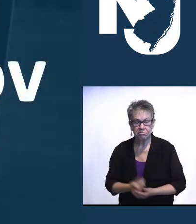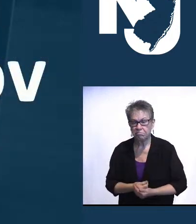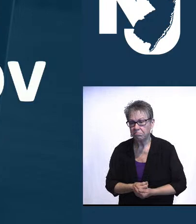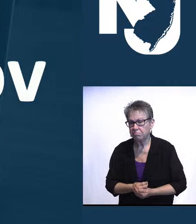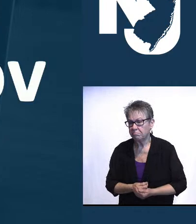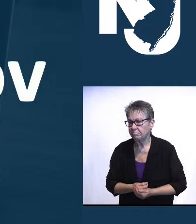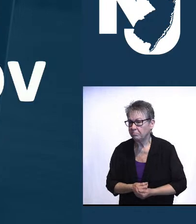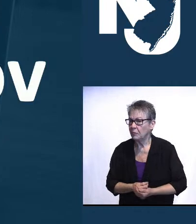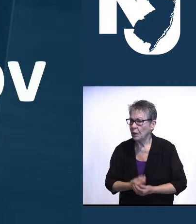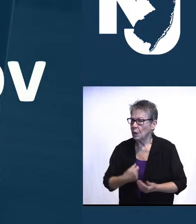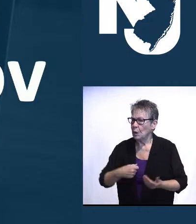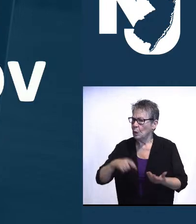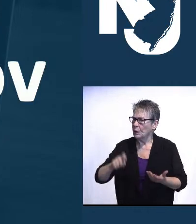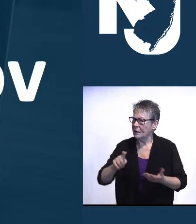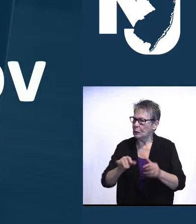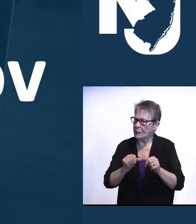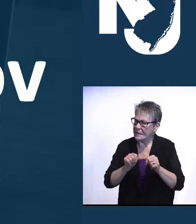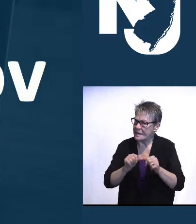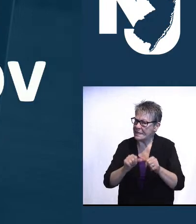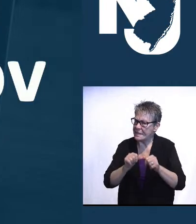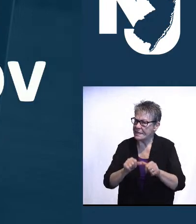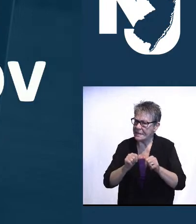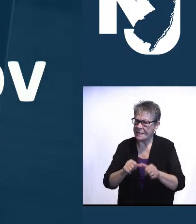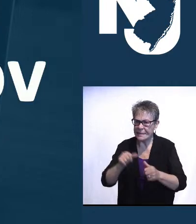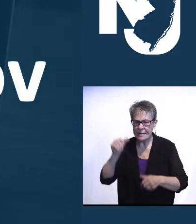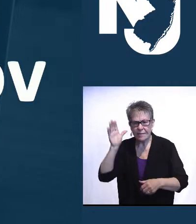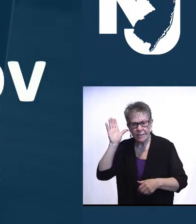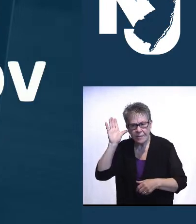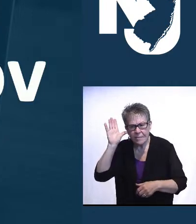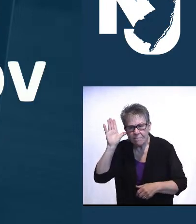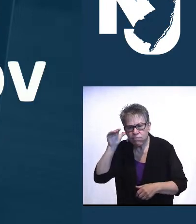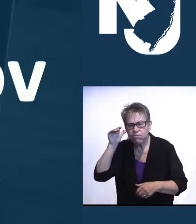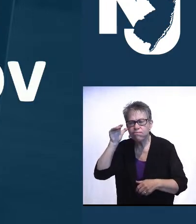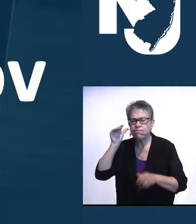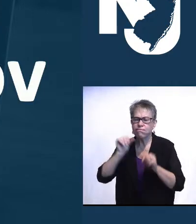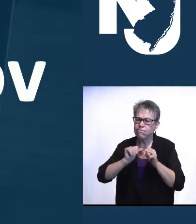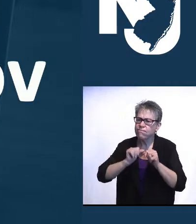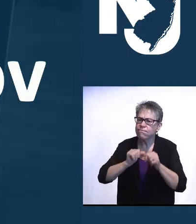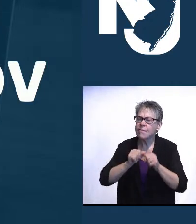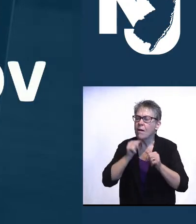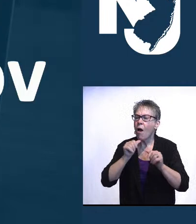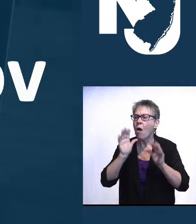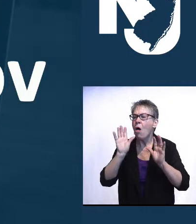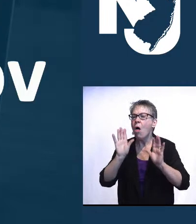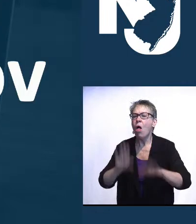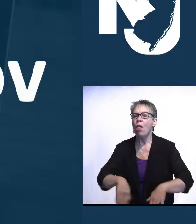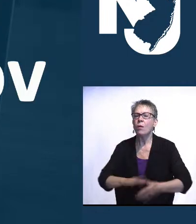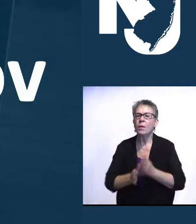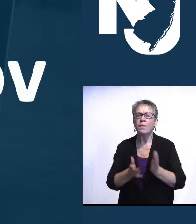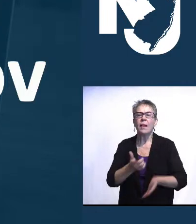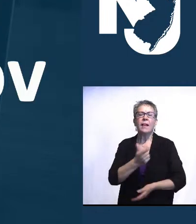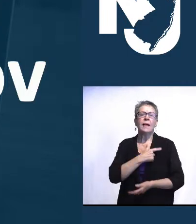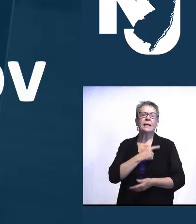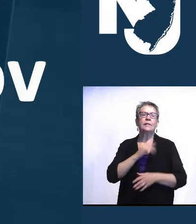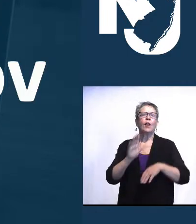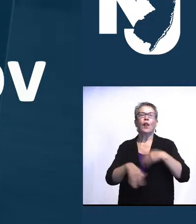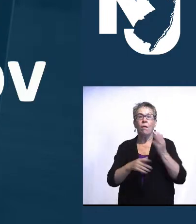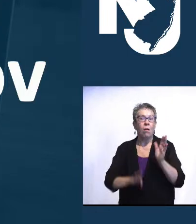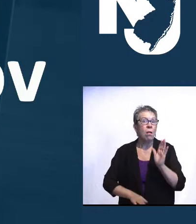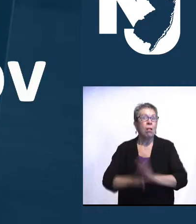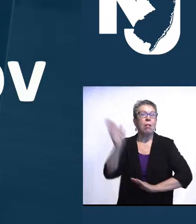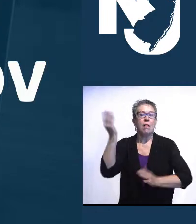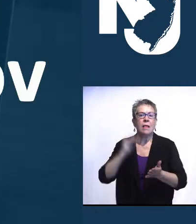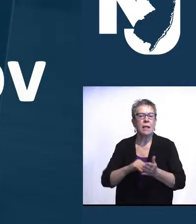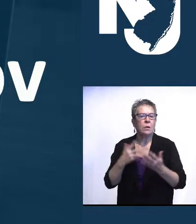should be taking anything for granted, and none of us should be ready to let up. We are moving steadily toward a return to a real sense